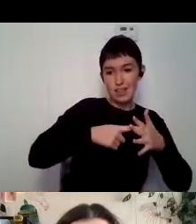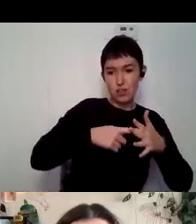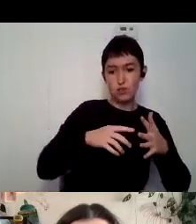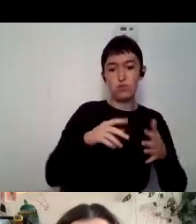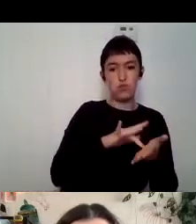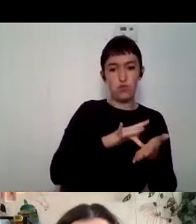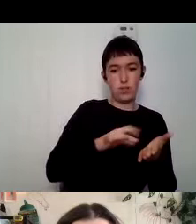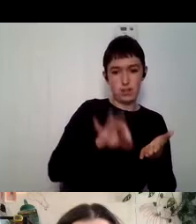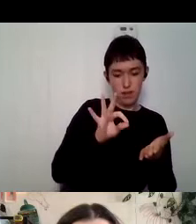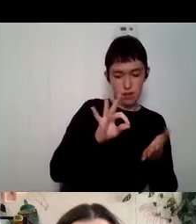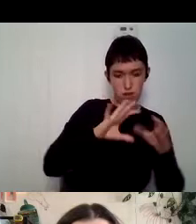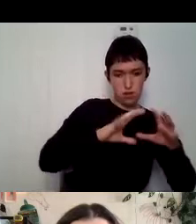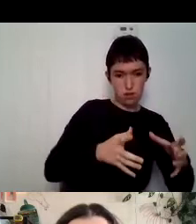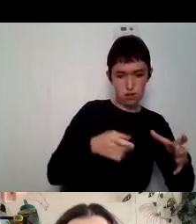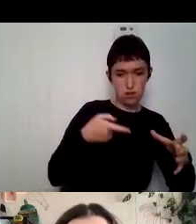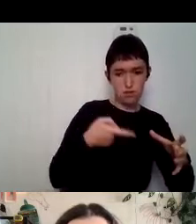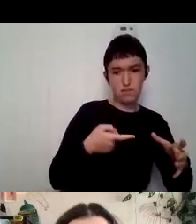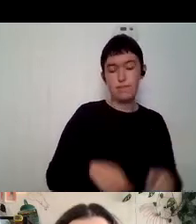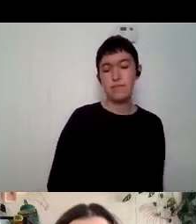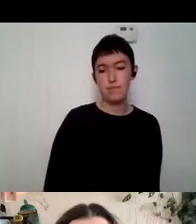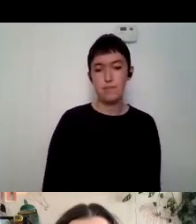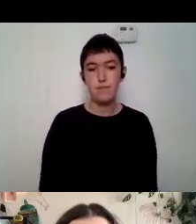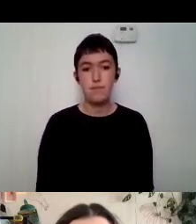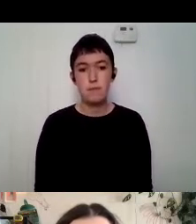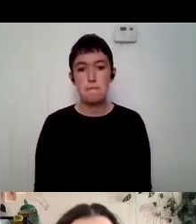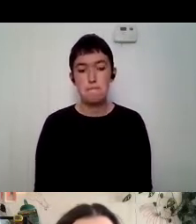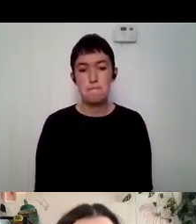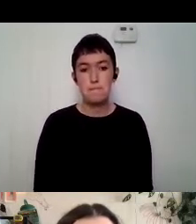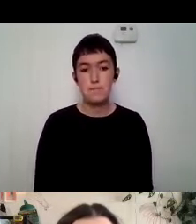methods are really promising.